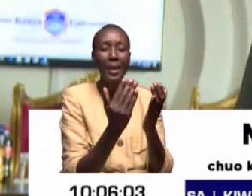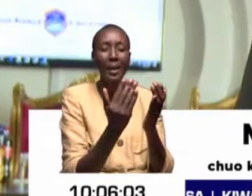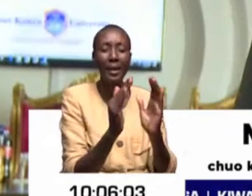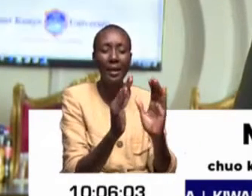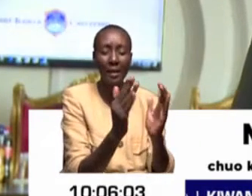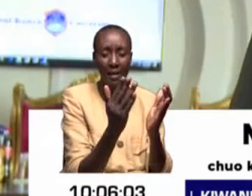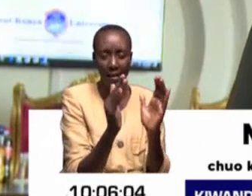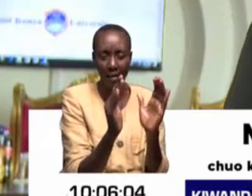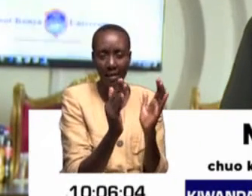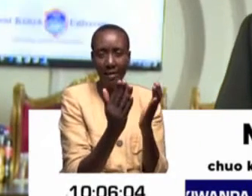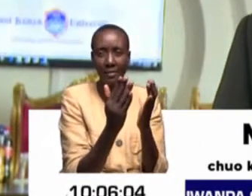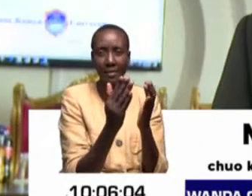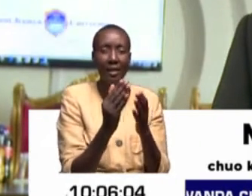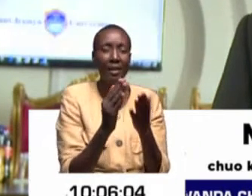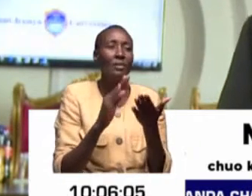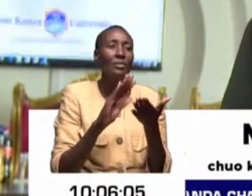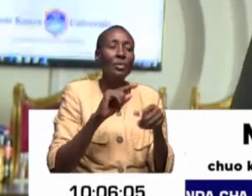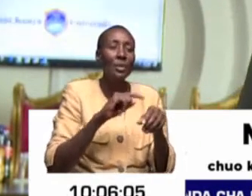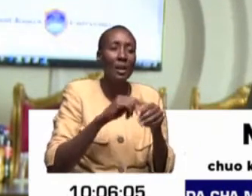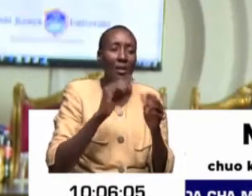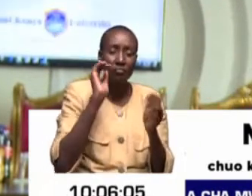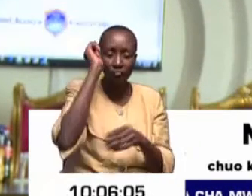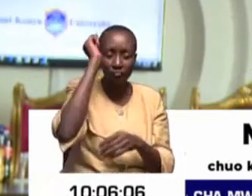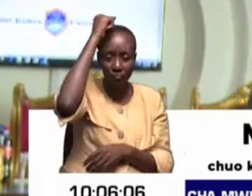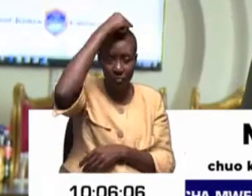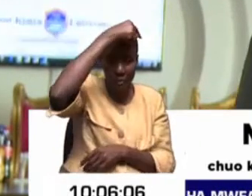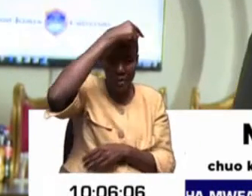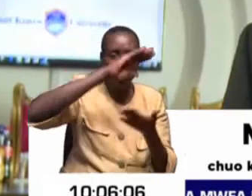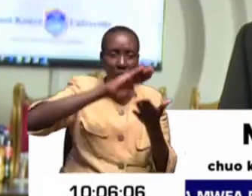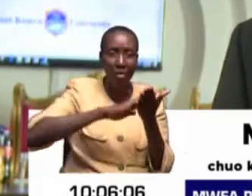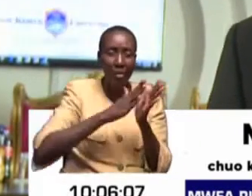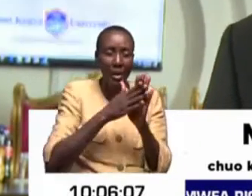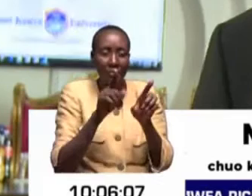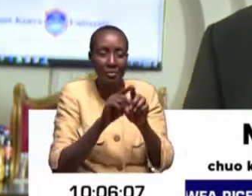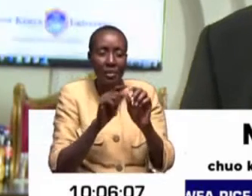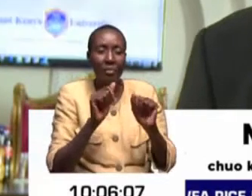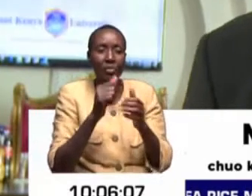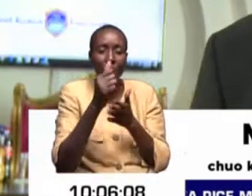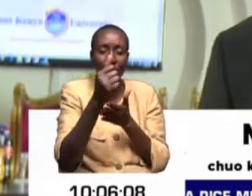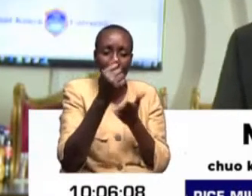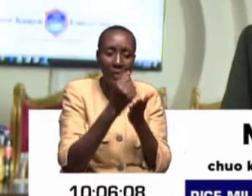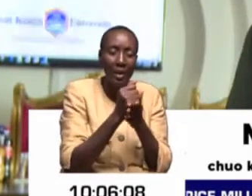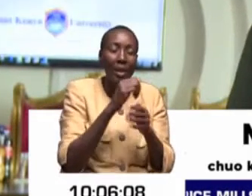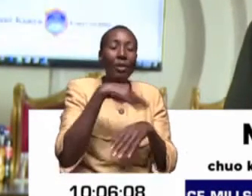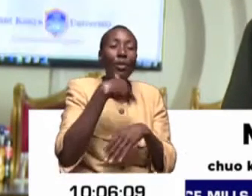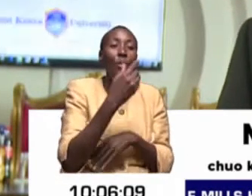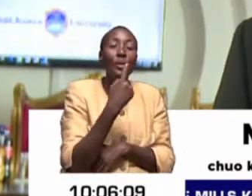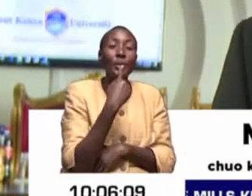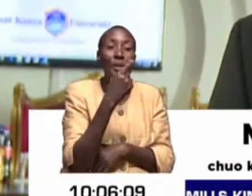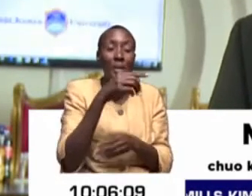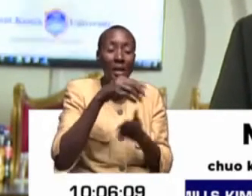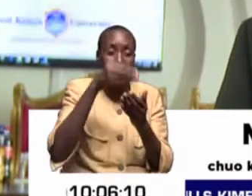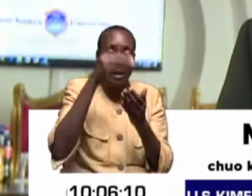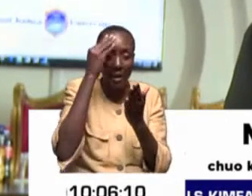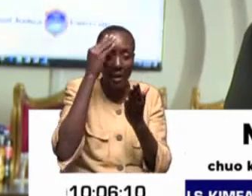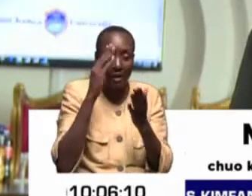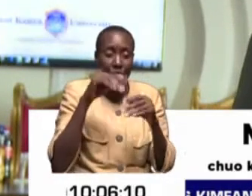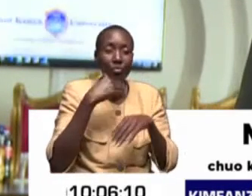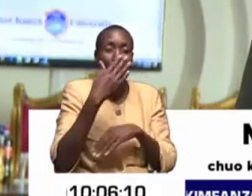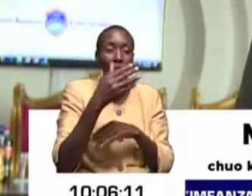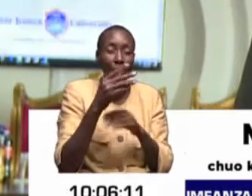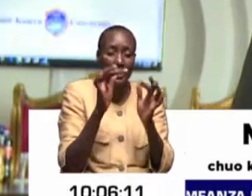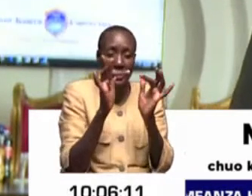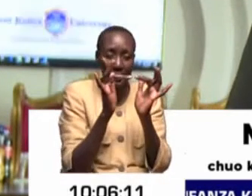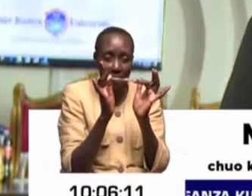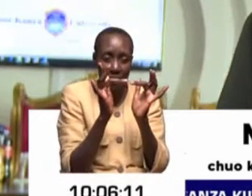think of joining Graduate Enterprise Academy. And in one time, we tell students to check online and see what